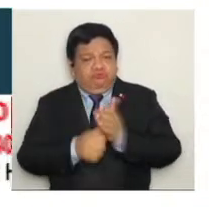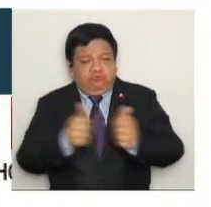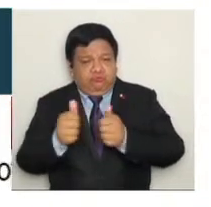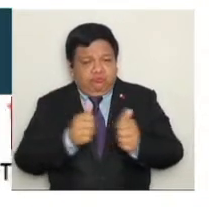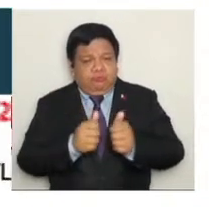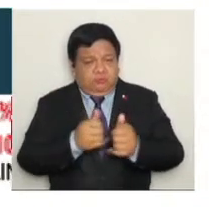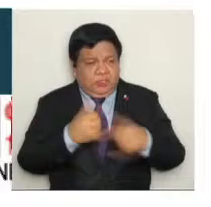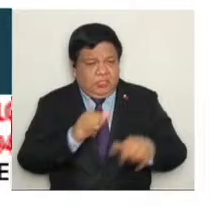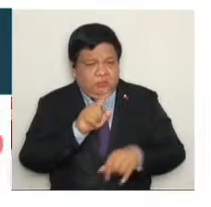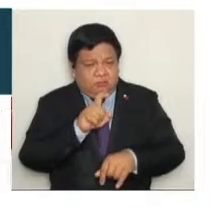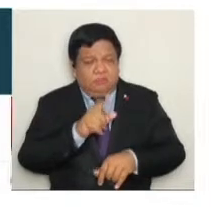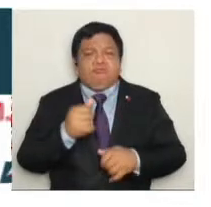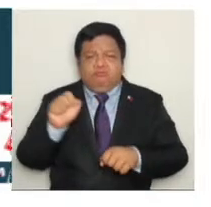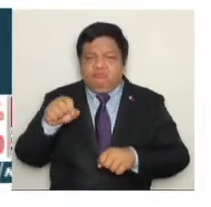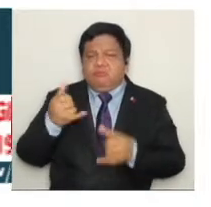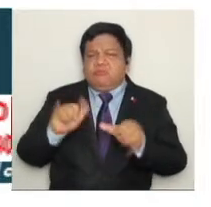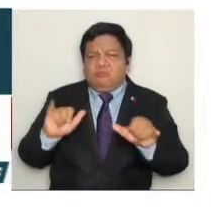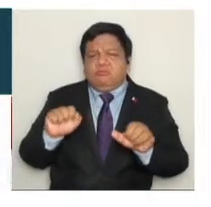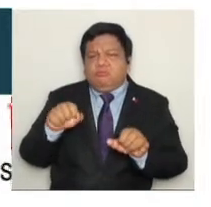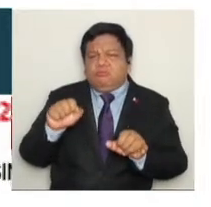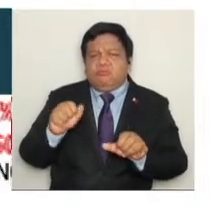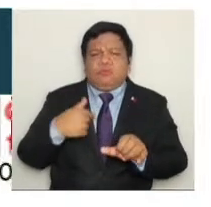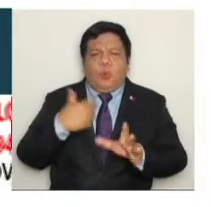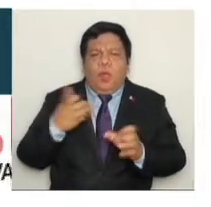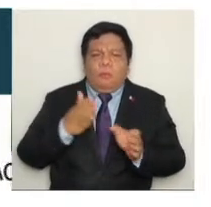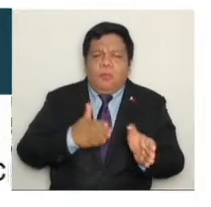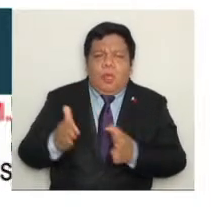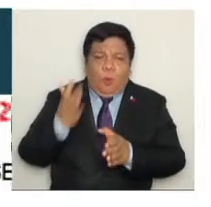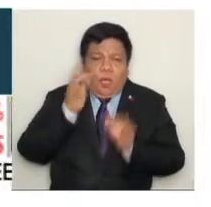holds, not because to me it's important who the